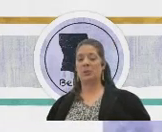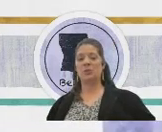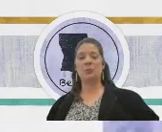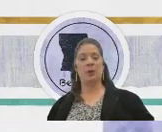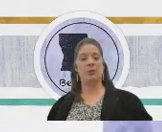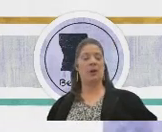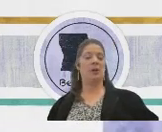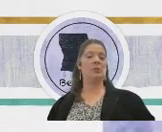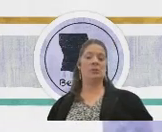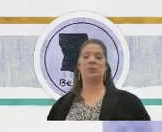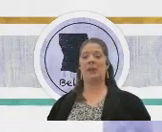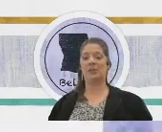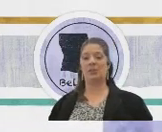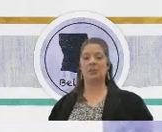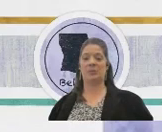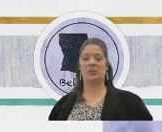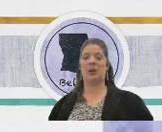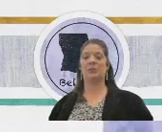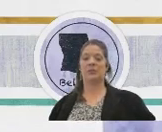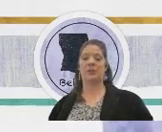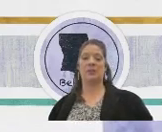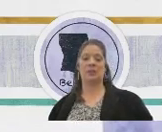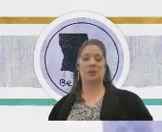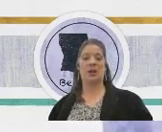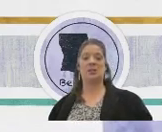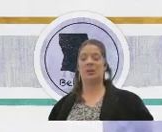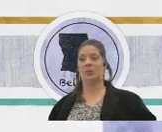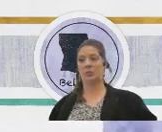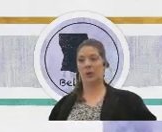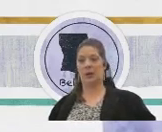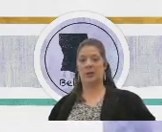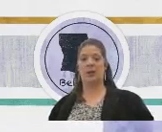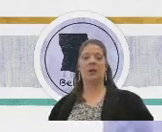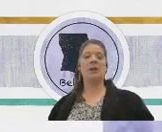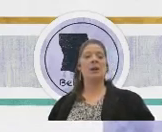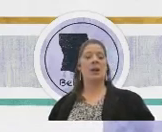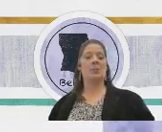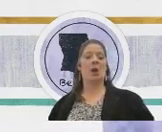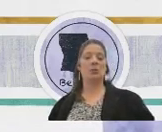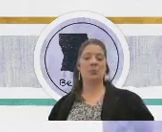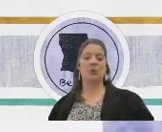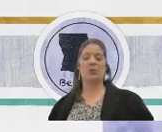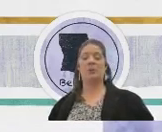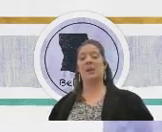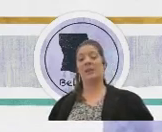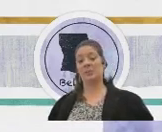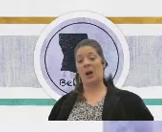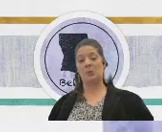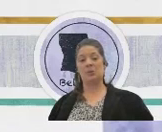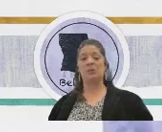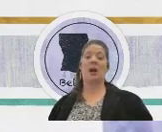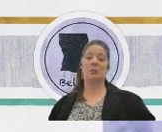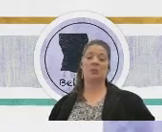For traditional programs, you still have to do the semester hours of 3, 6, or 9, depending on what area. Alternate programs have